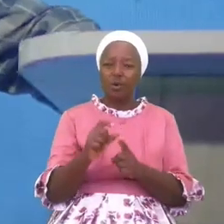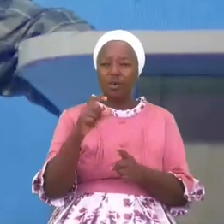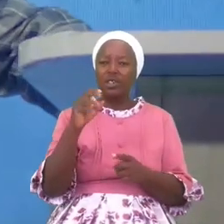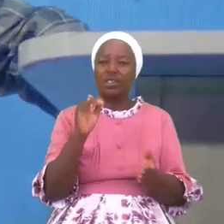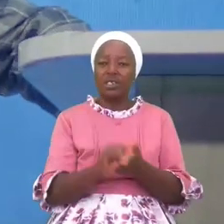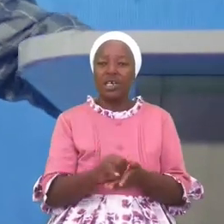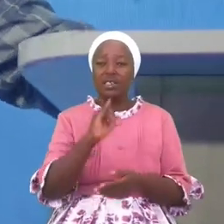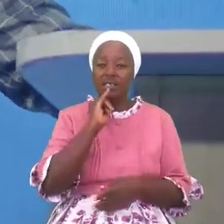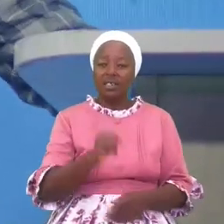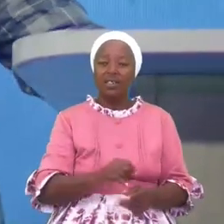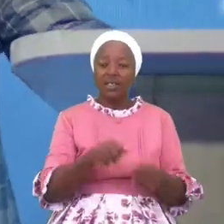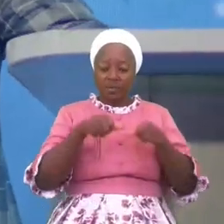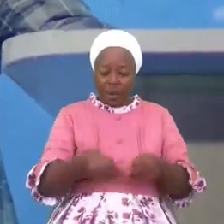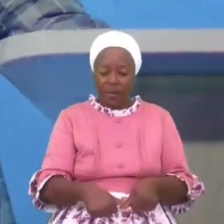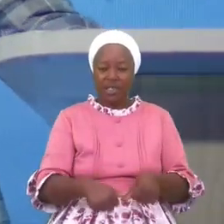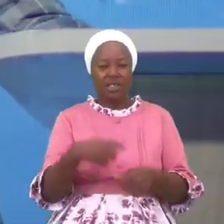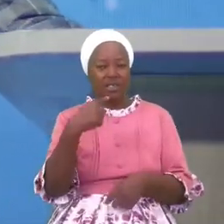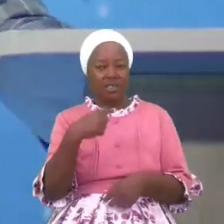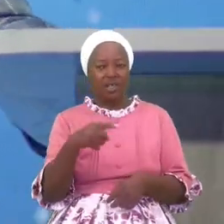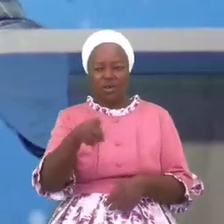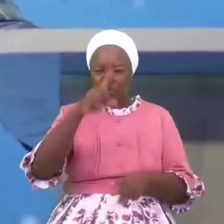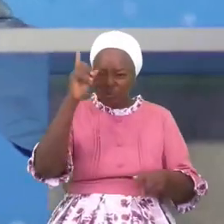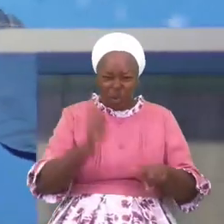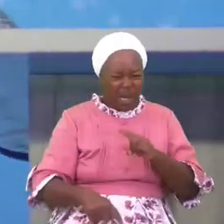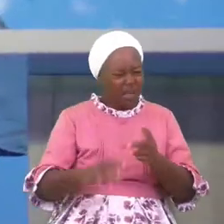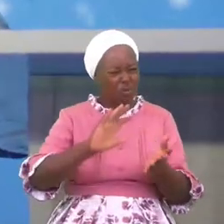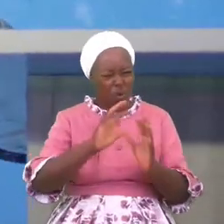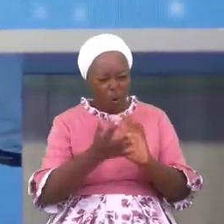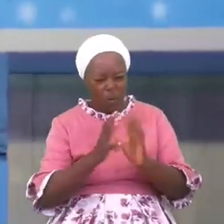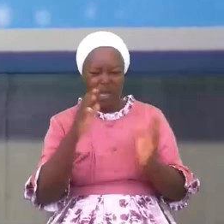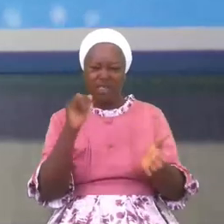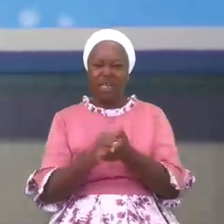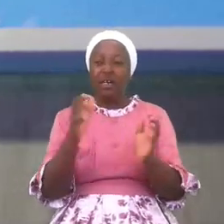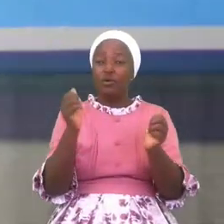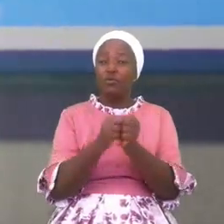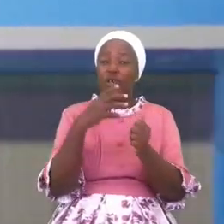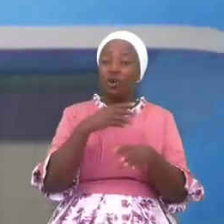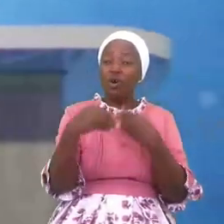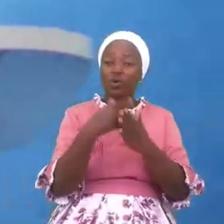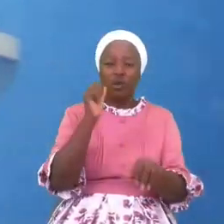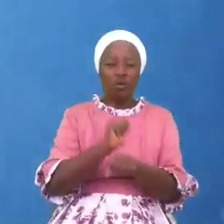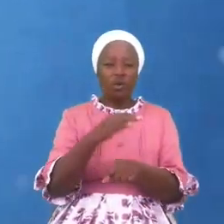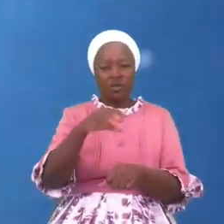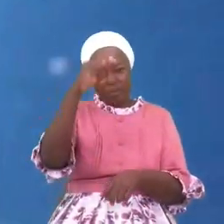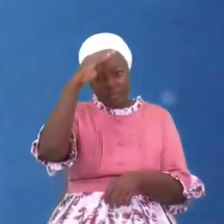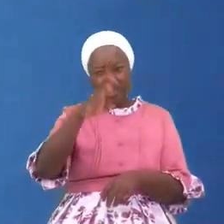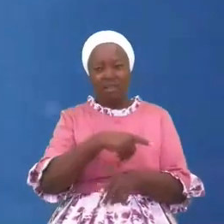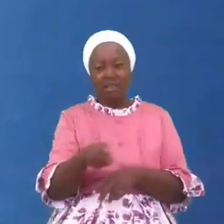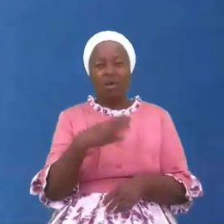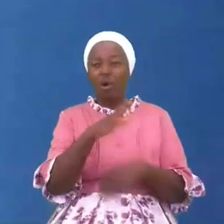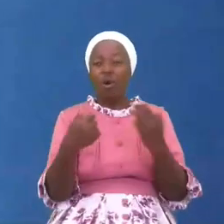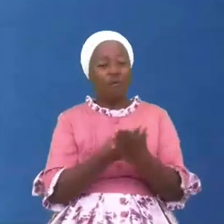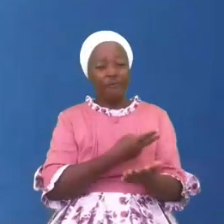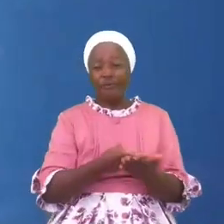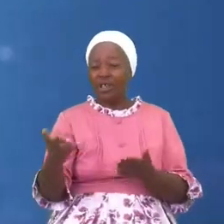cannot compare that with all the works of men. They all fade away, they all wither away. But it says